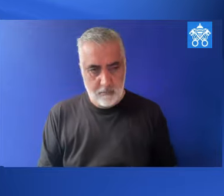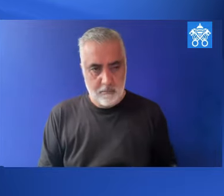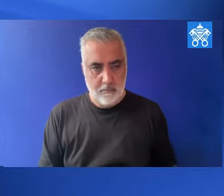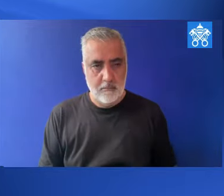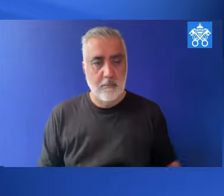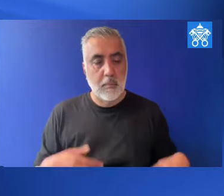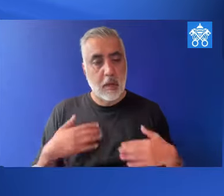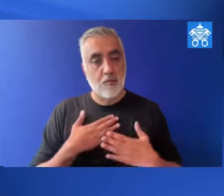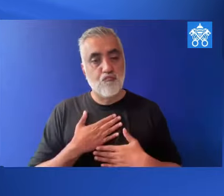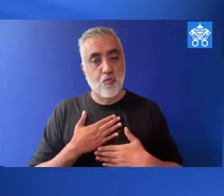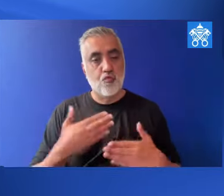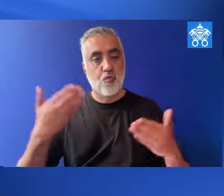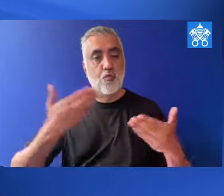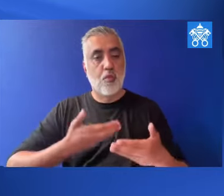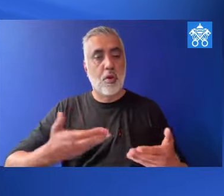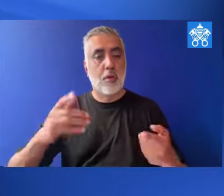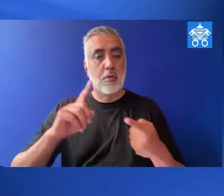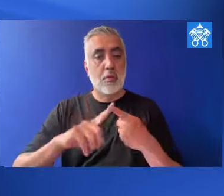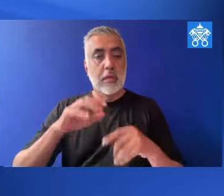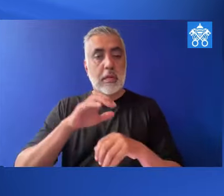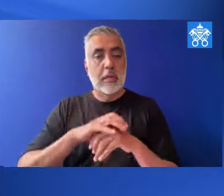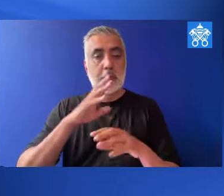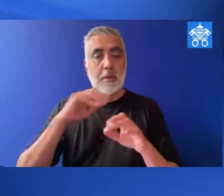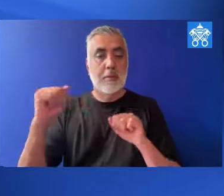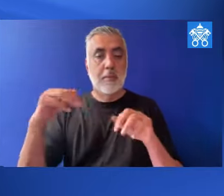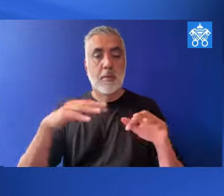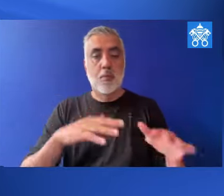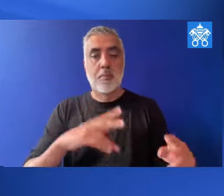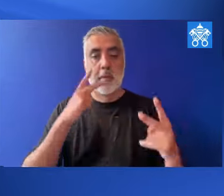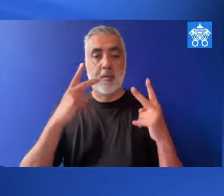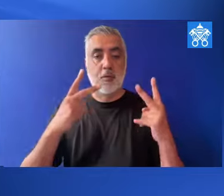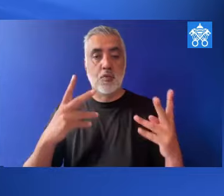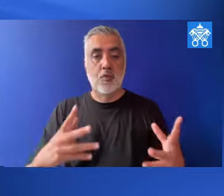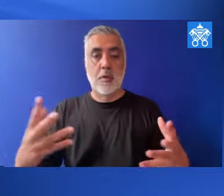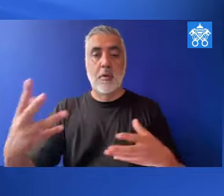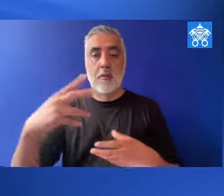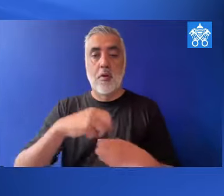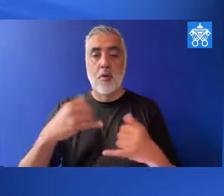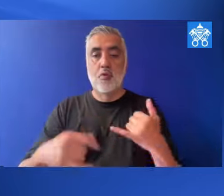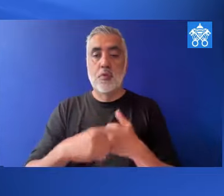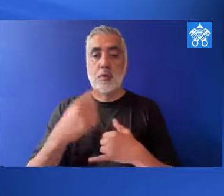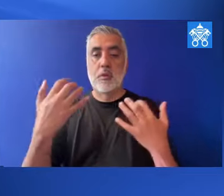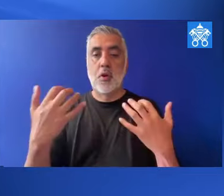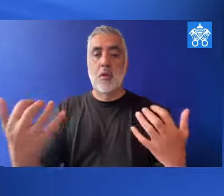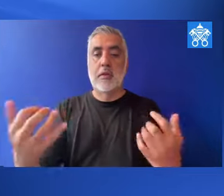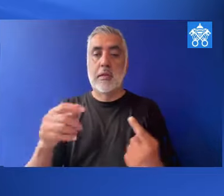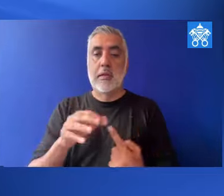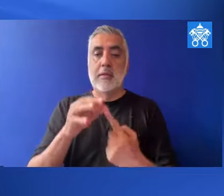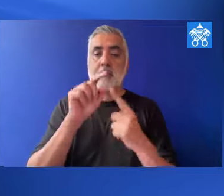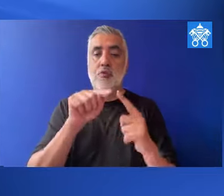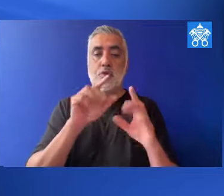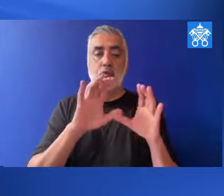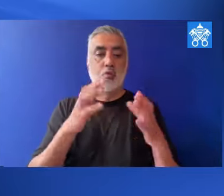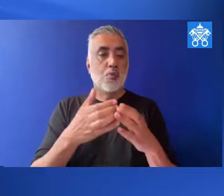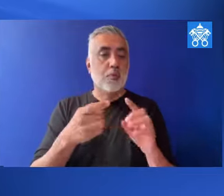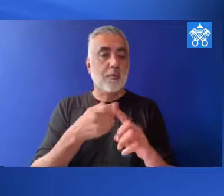extend a cordial welcome to the English-speaking pilgrims and visitors taking part in today's audience, especially